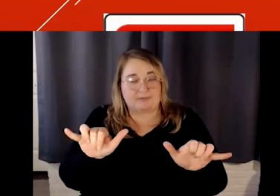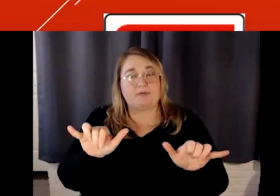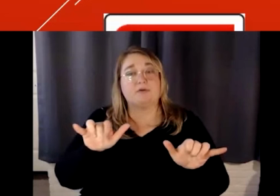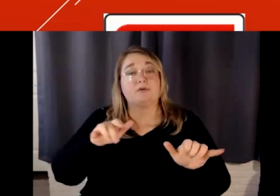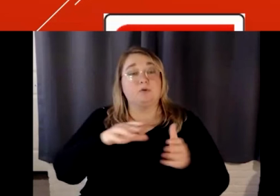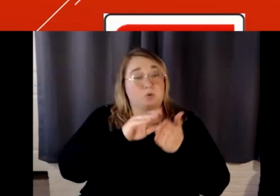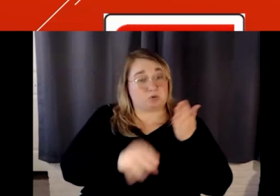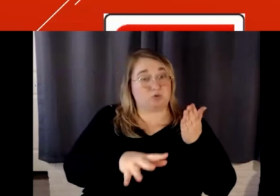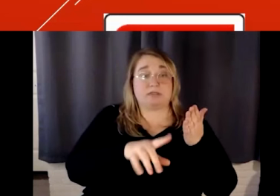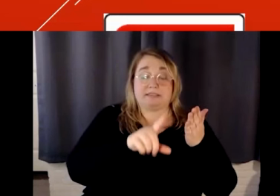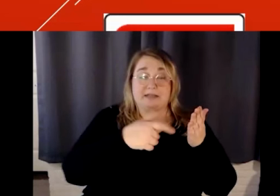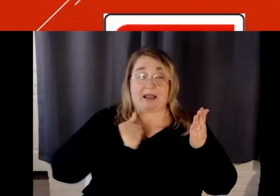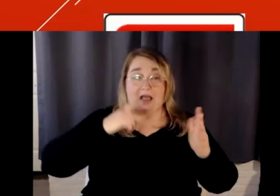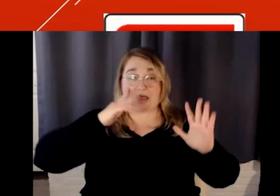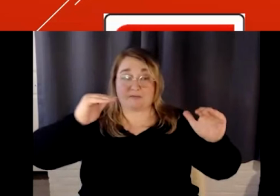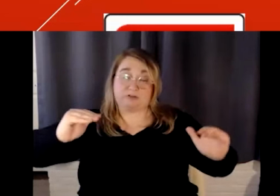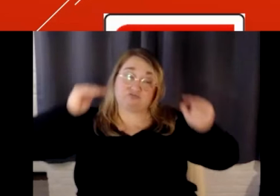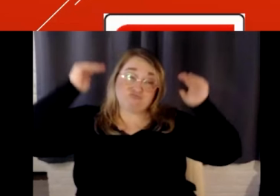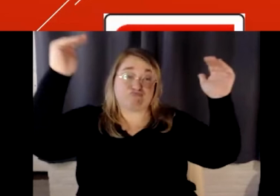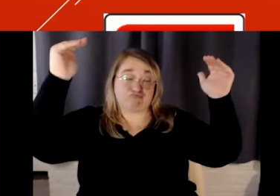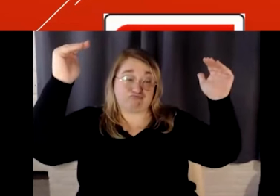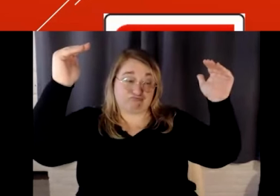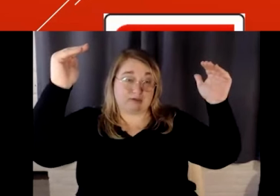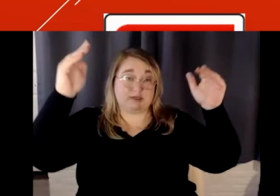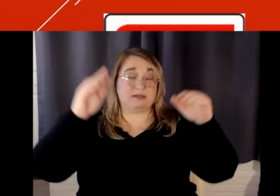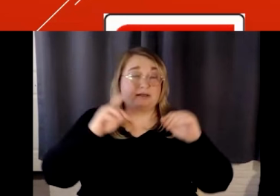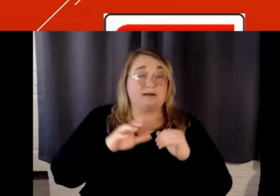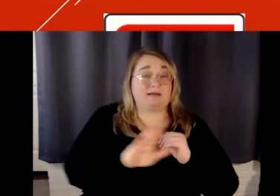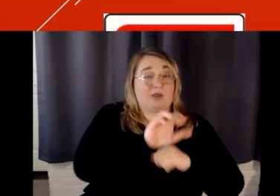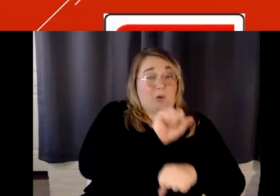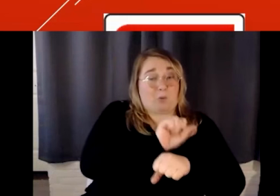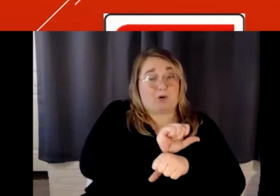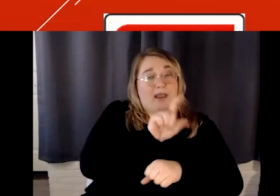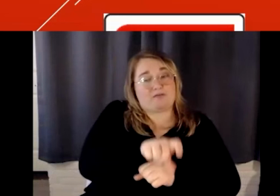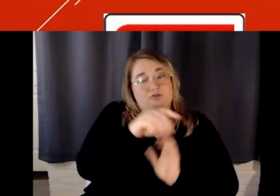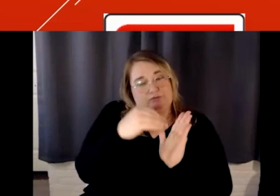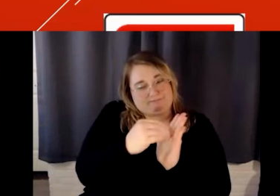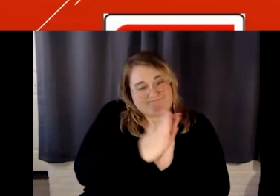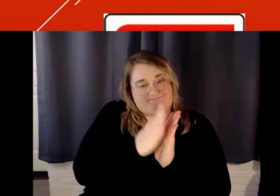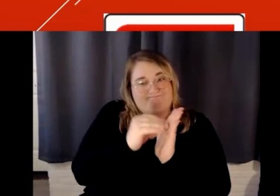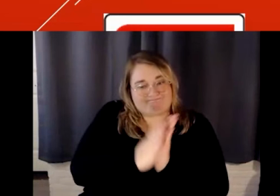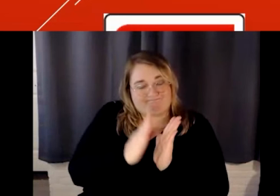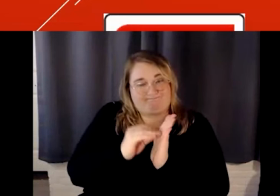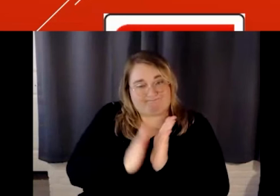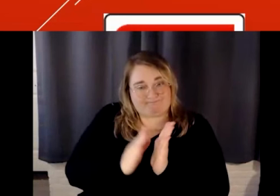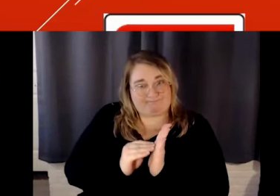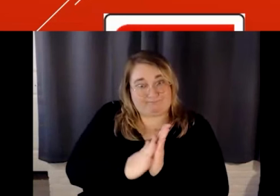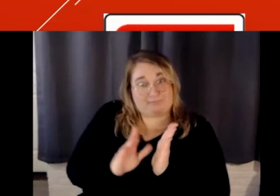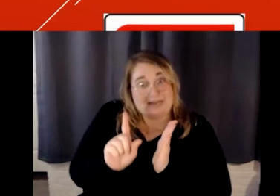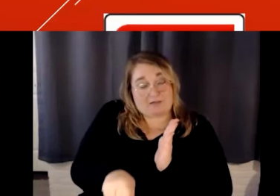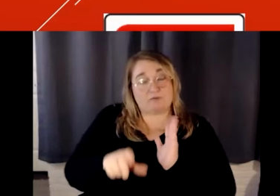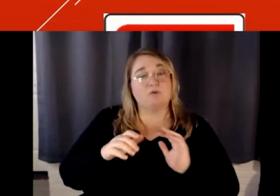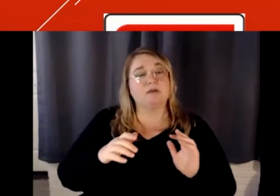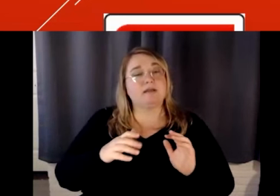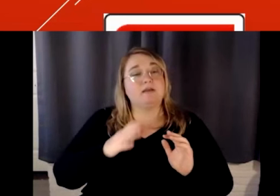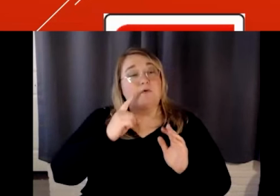level, and they're having to document all their work, right? And we're providing, and they have a capstone assignment for